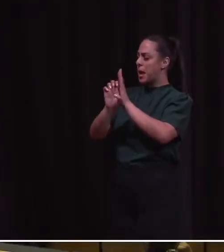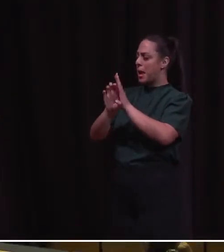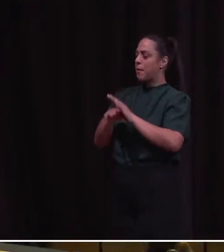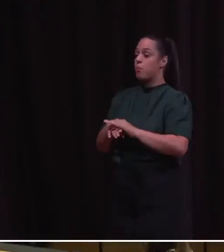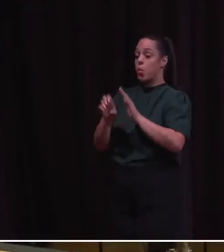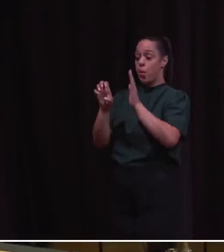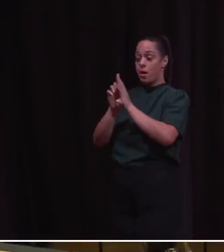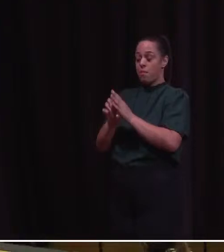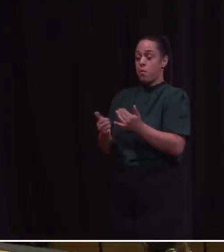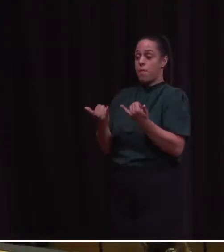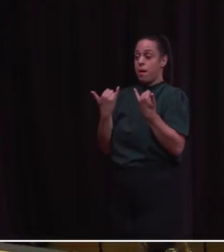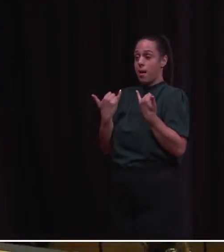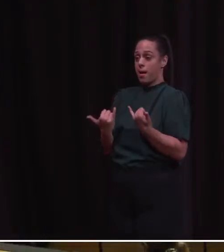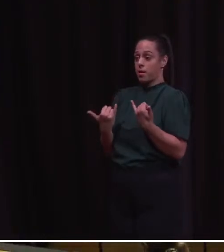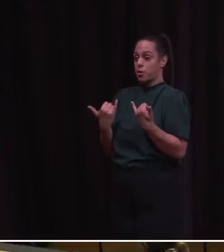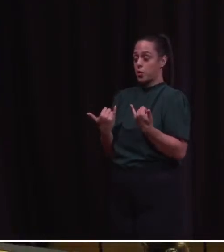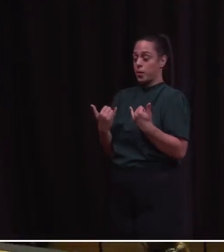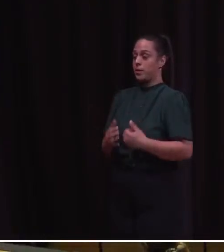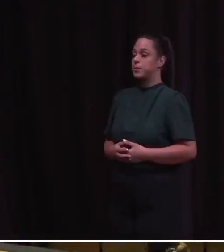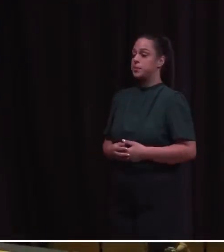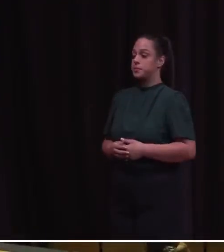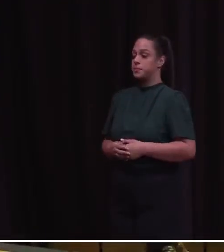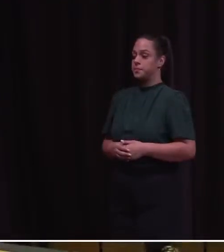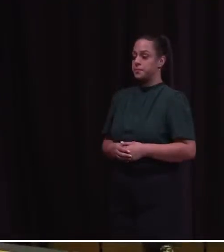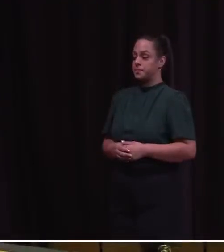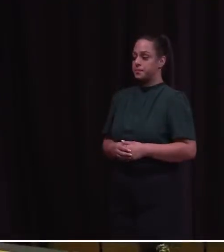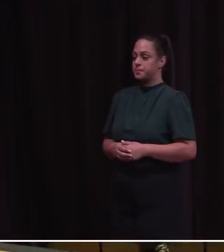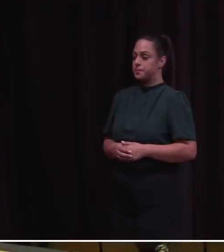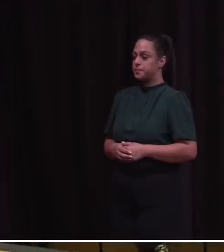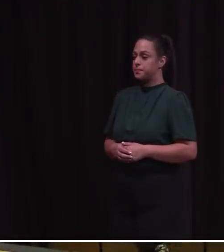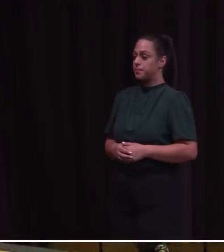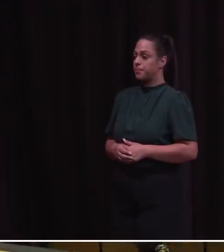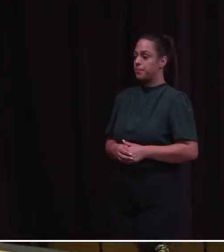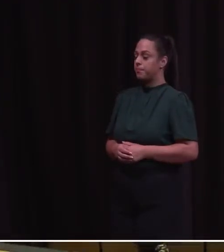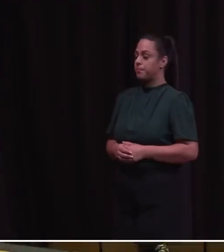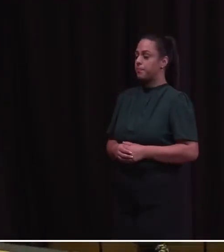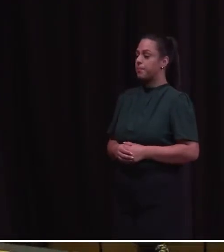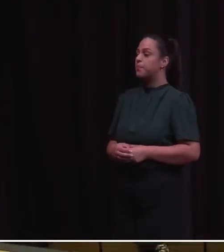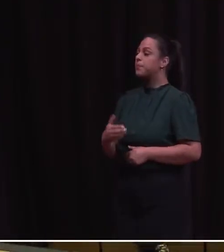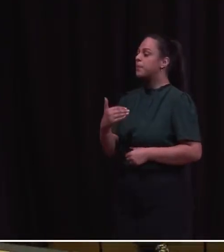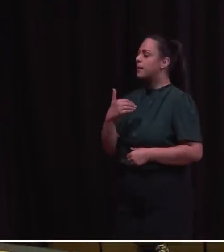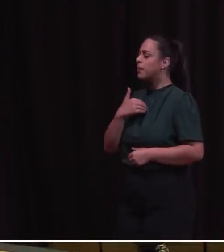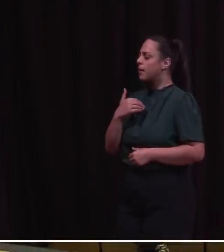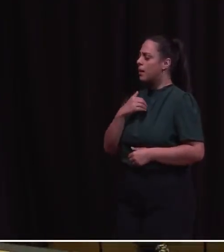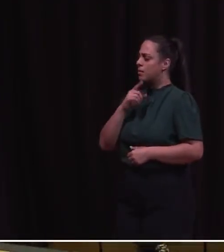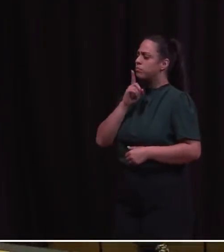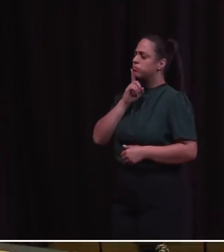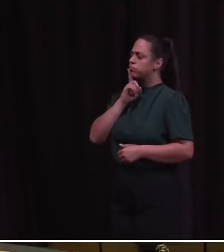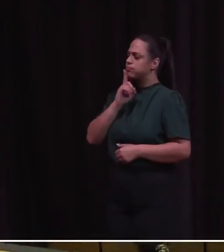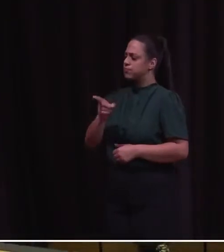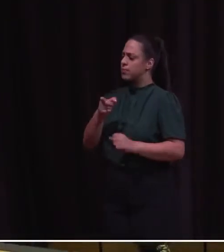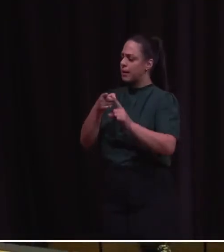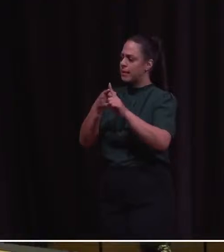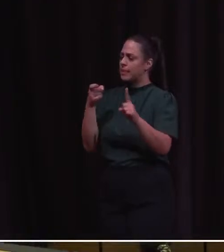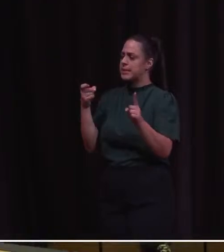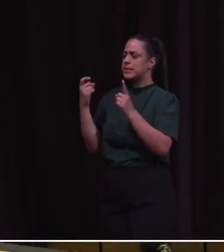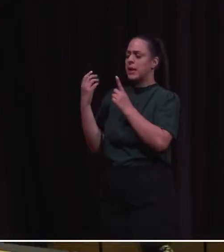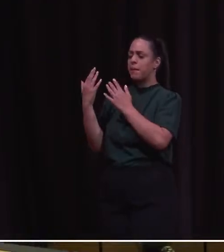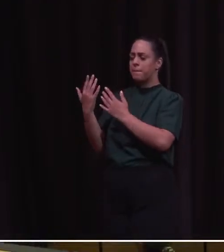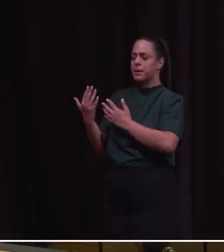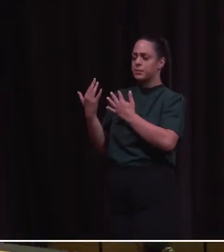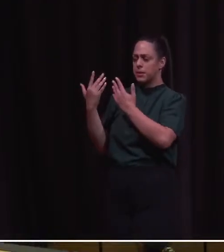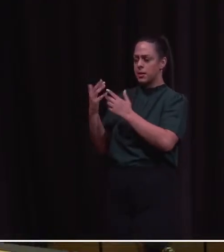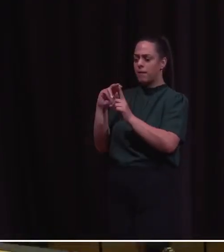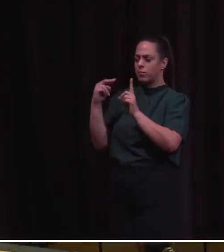will really put this plainly in perspective. I have had